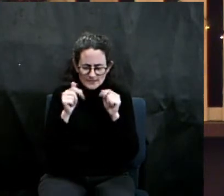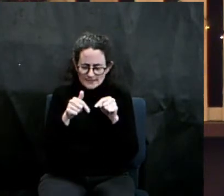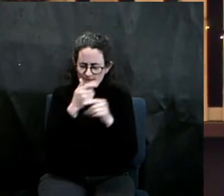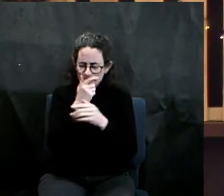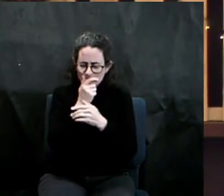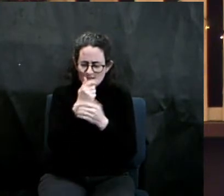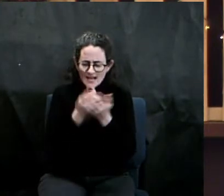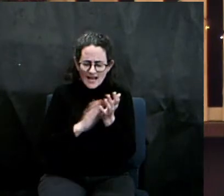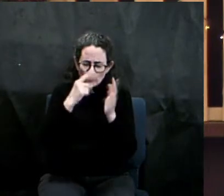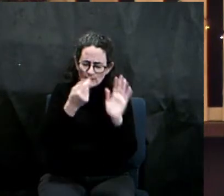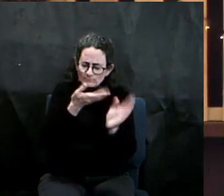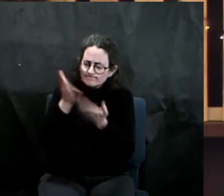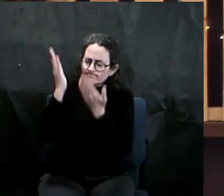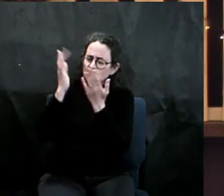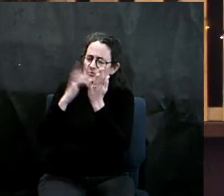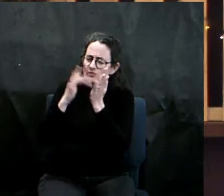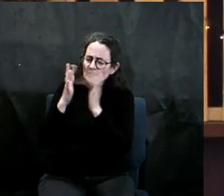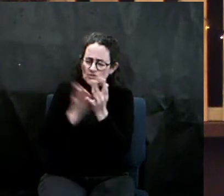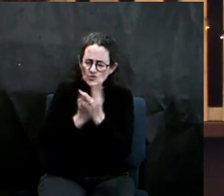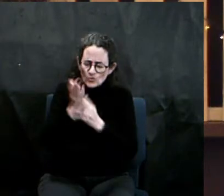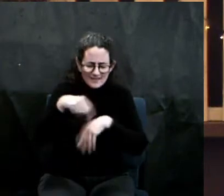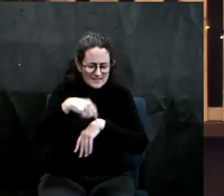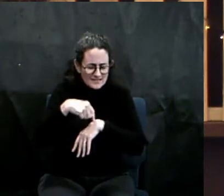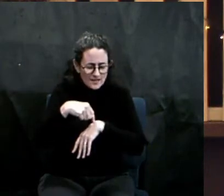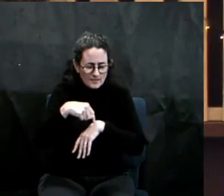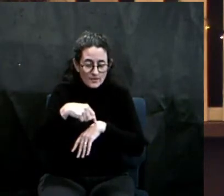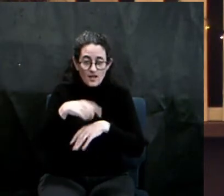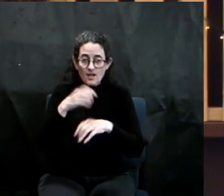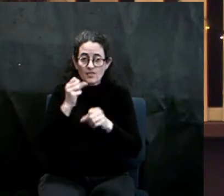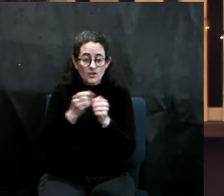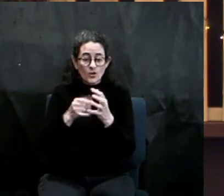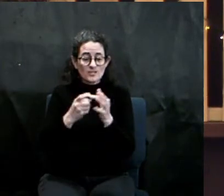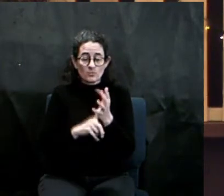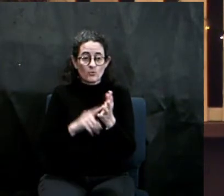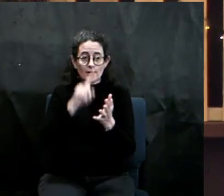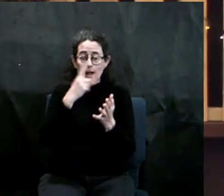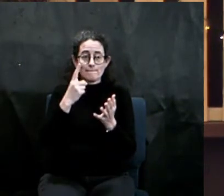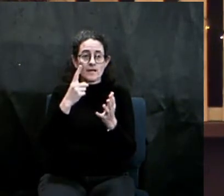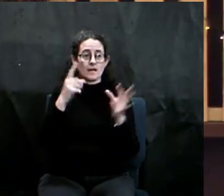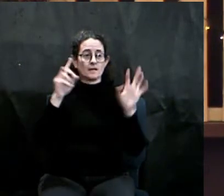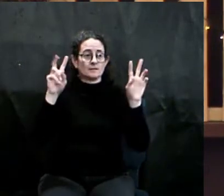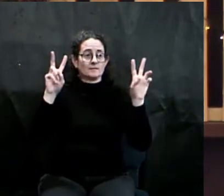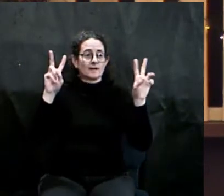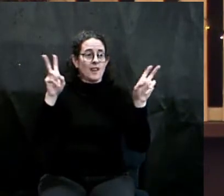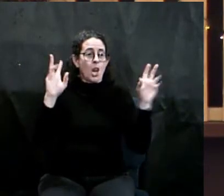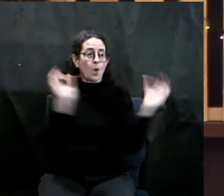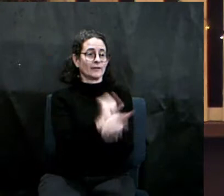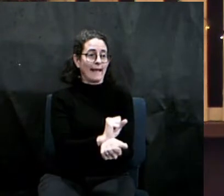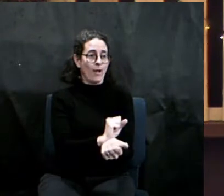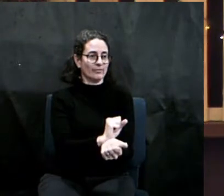The gospel, it's unstoppable. It can't be quarantined. So how will we share